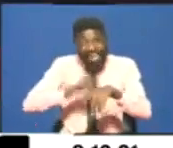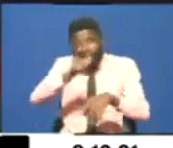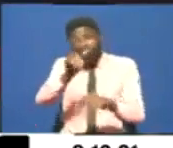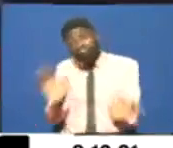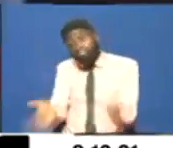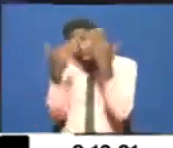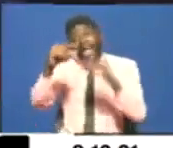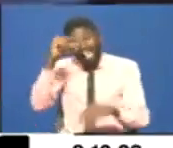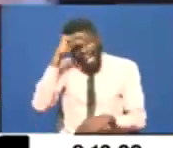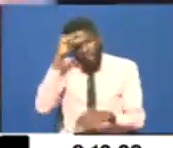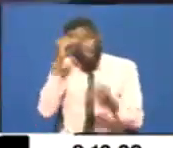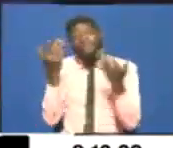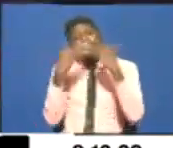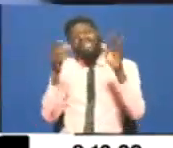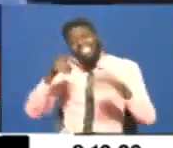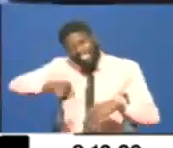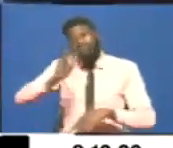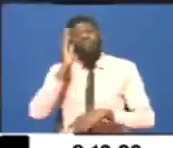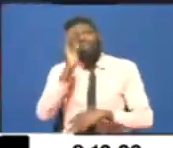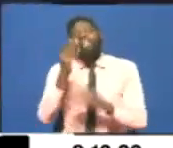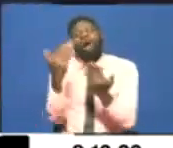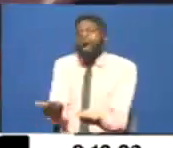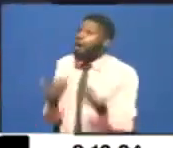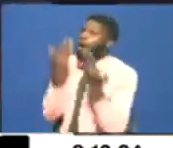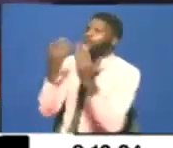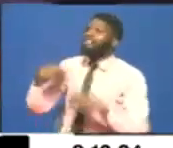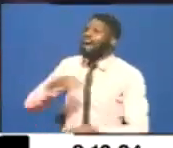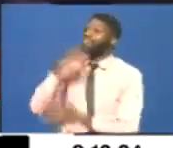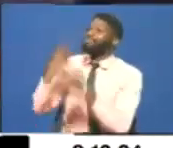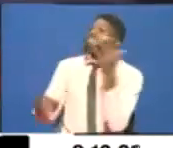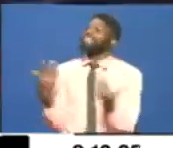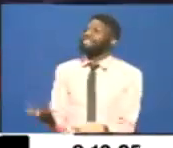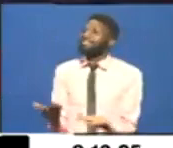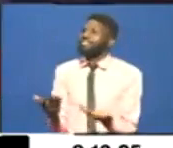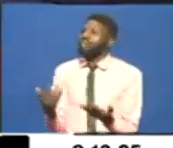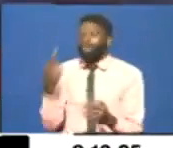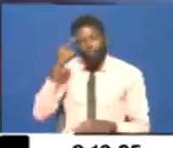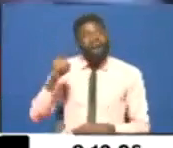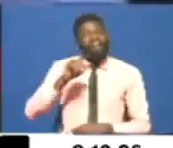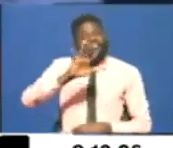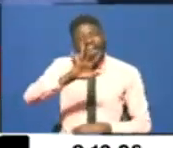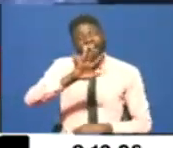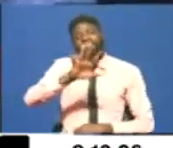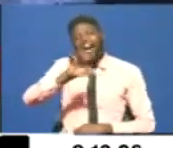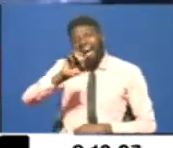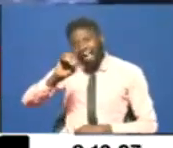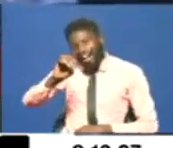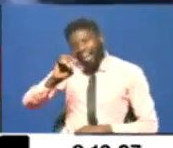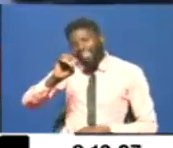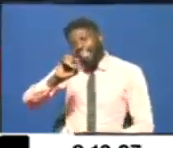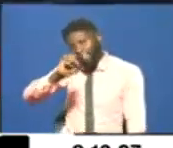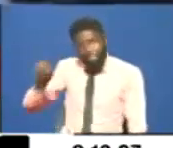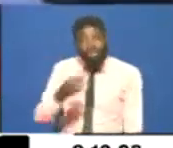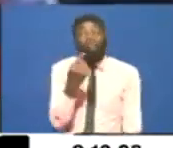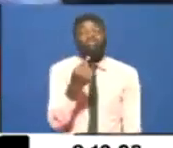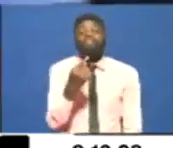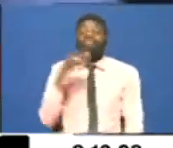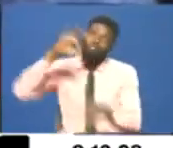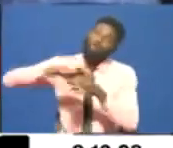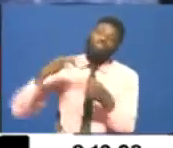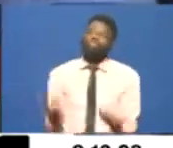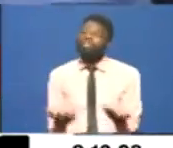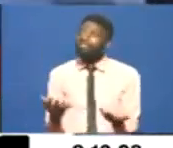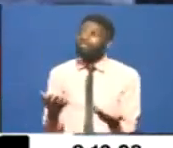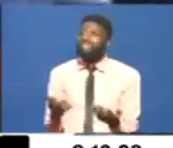je, what do you have to offer us for our 500 votes, 500,000 votes? That